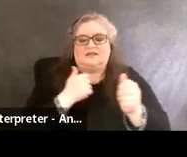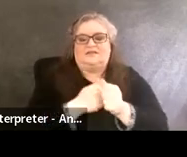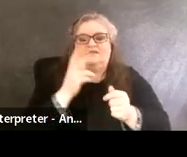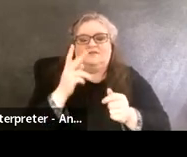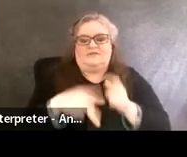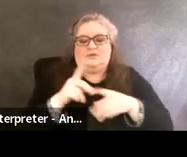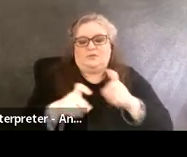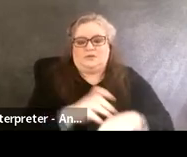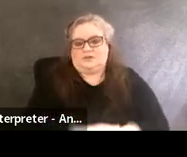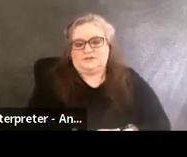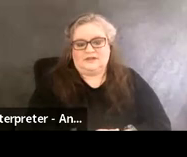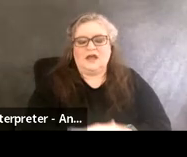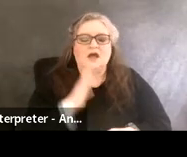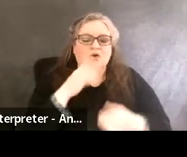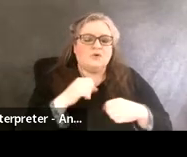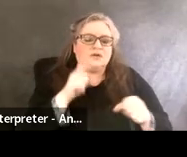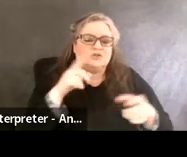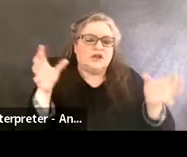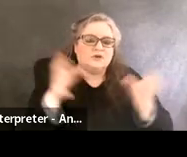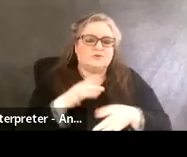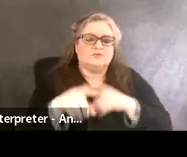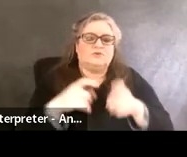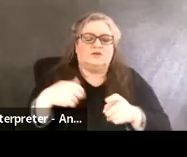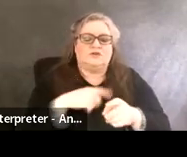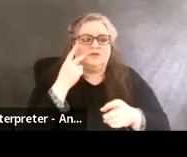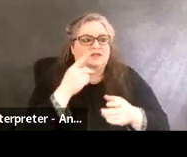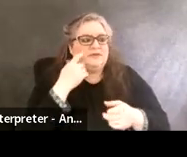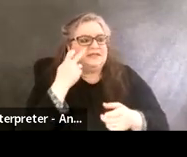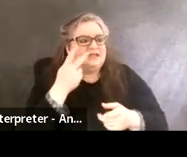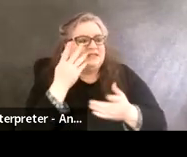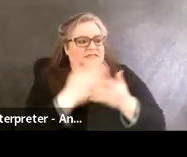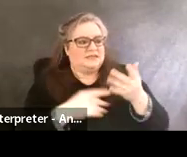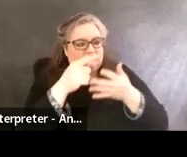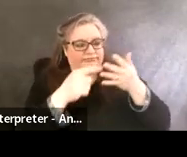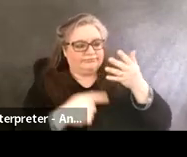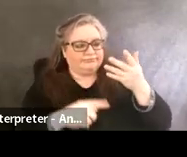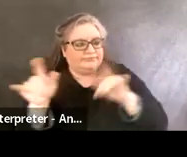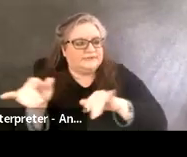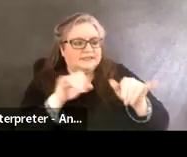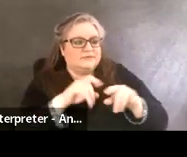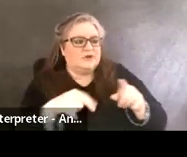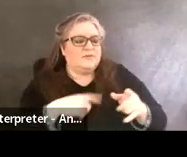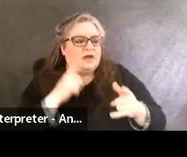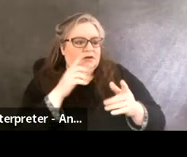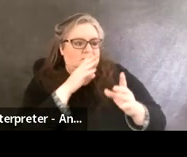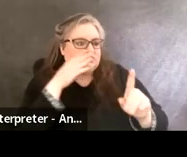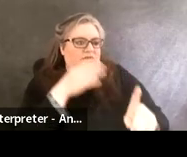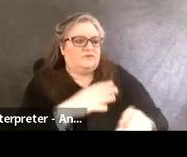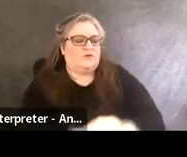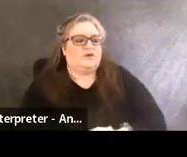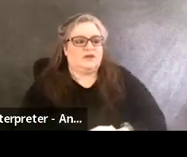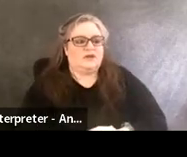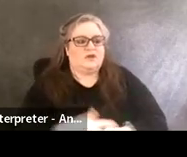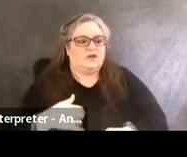well. I'm going to try to group the questions that we've got because I see some similarities, but let's start with a pretty straightforward one. So